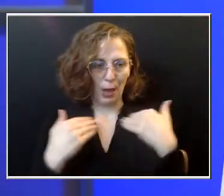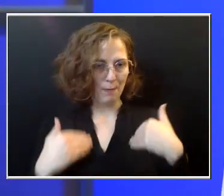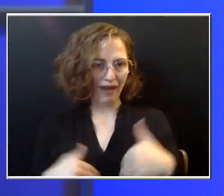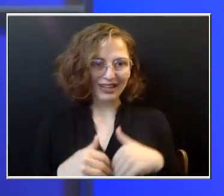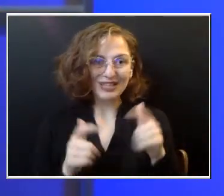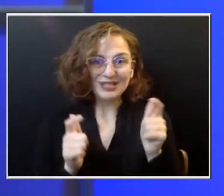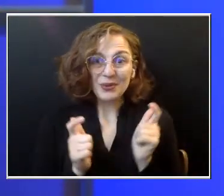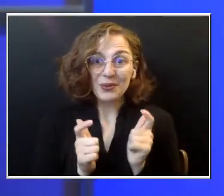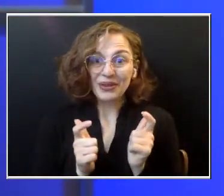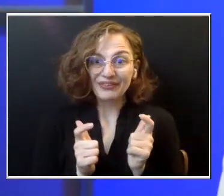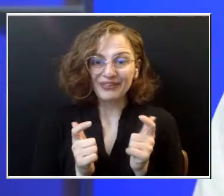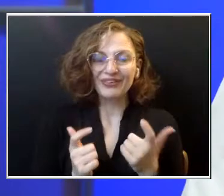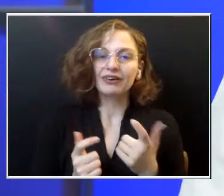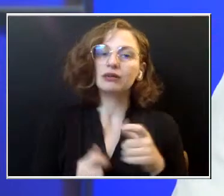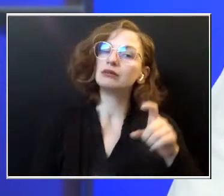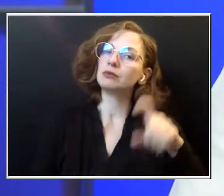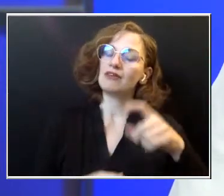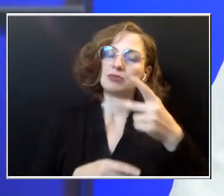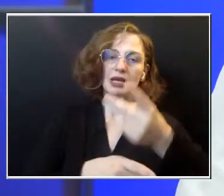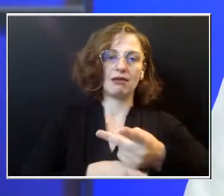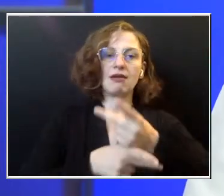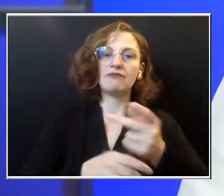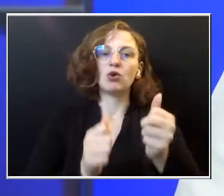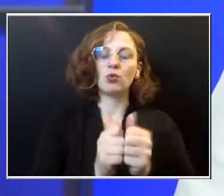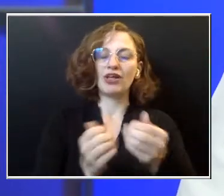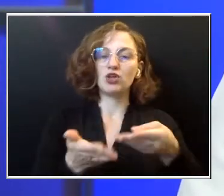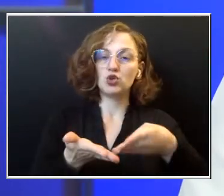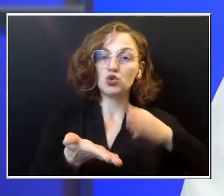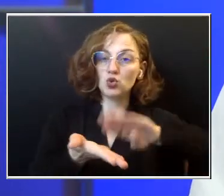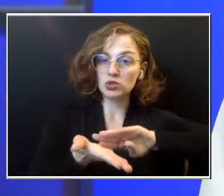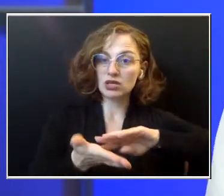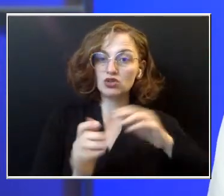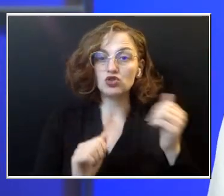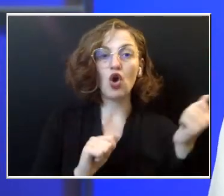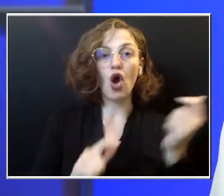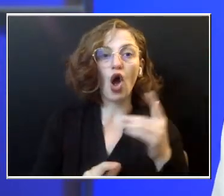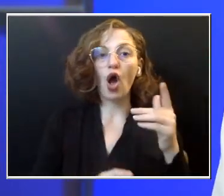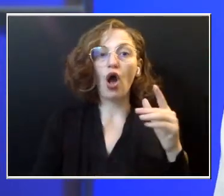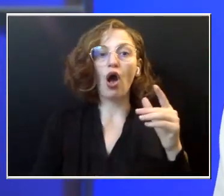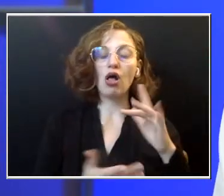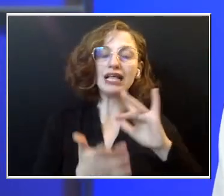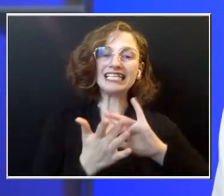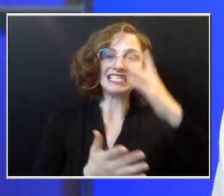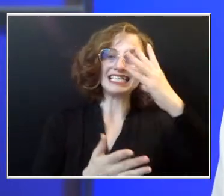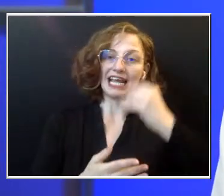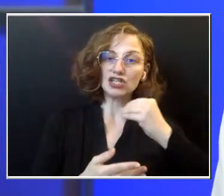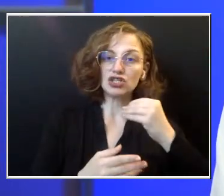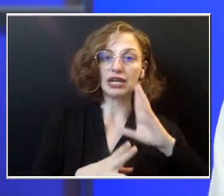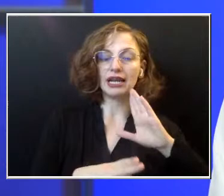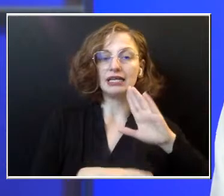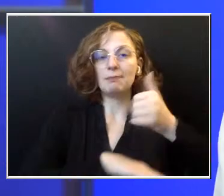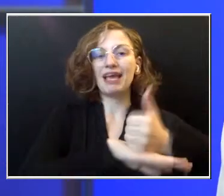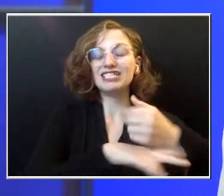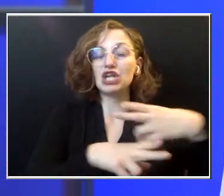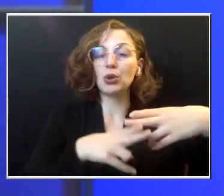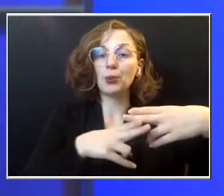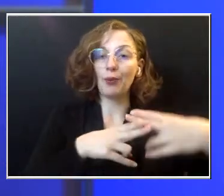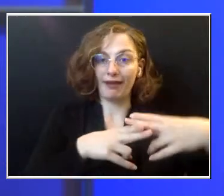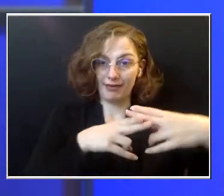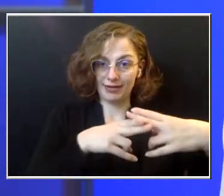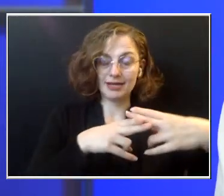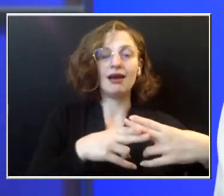our sedation is weight-based. So for an adult, it's almost a standard dose, but for a child, based on Camden's weight, you have to use